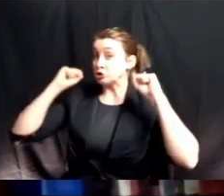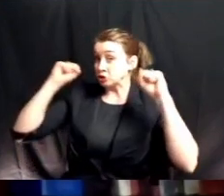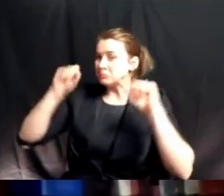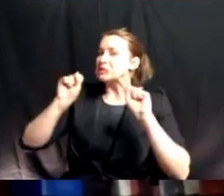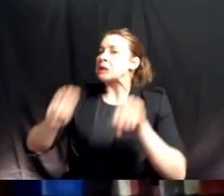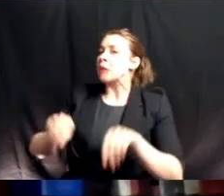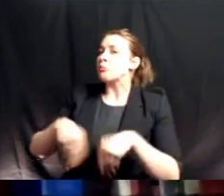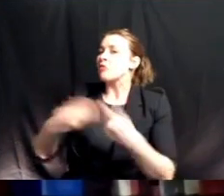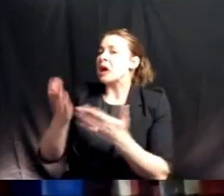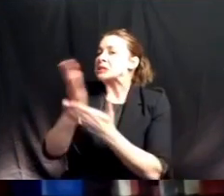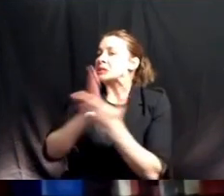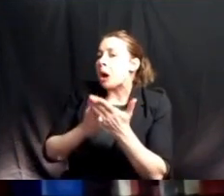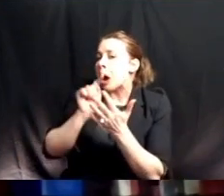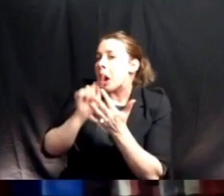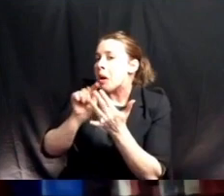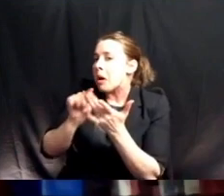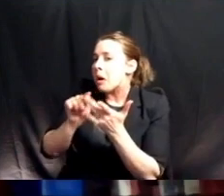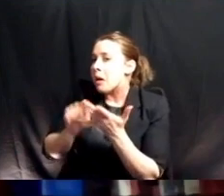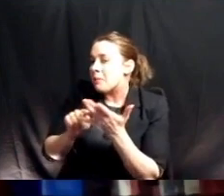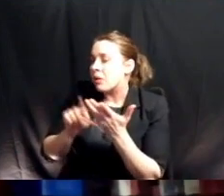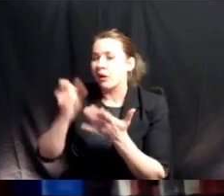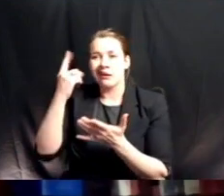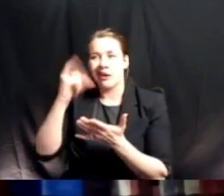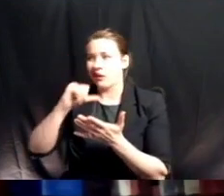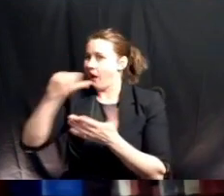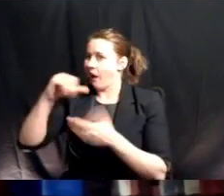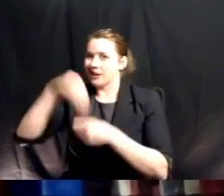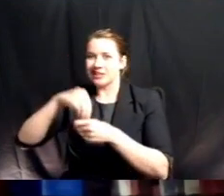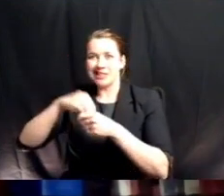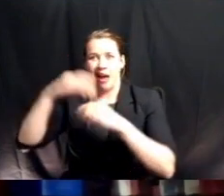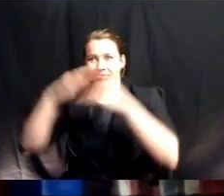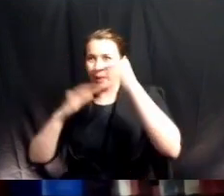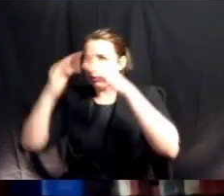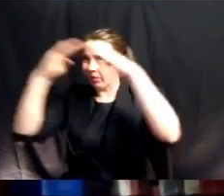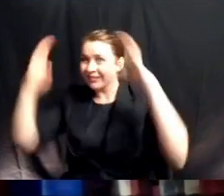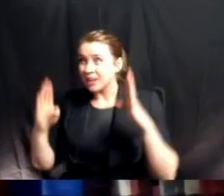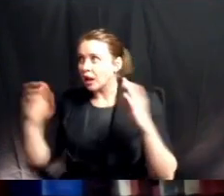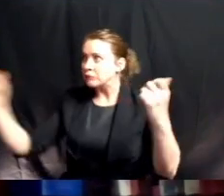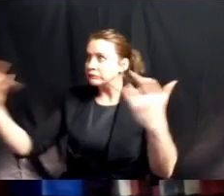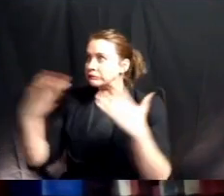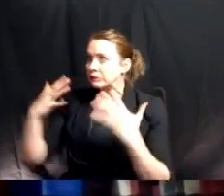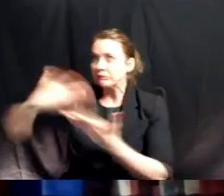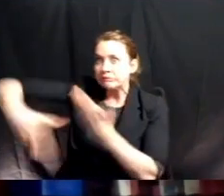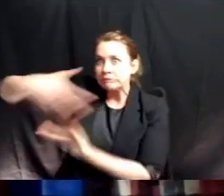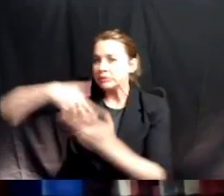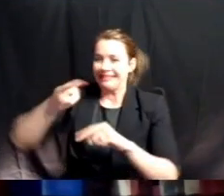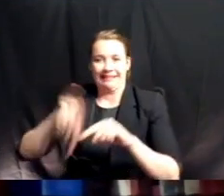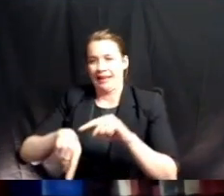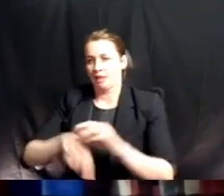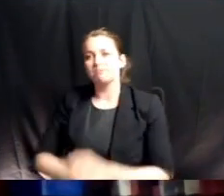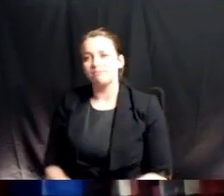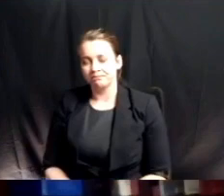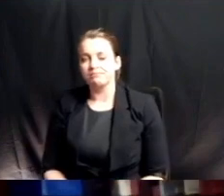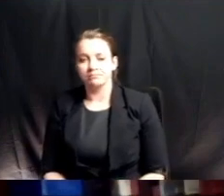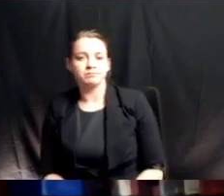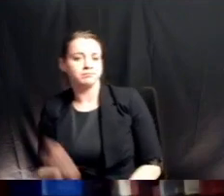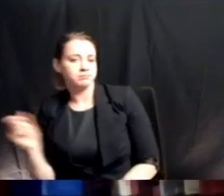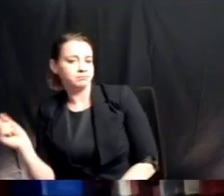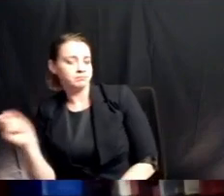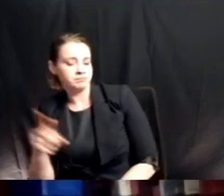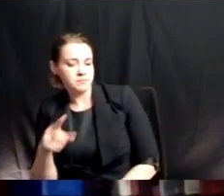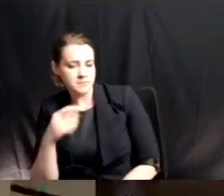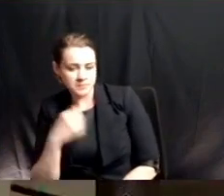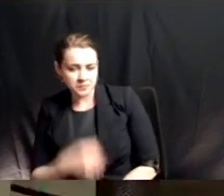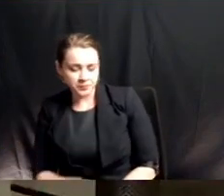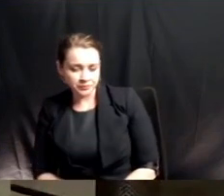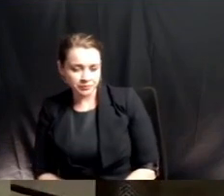services, but not indoor with packed groups of people. Rich Miller at Capital Facts. In